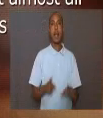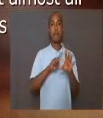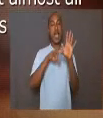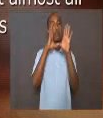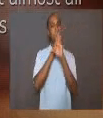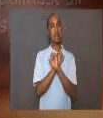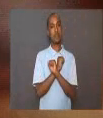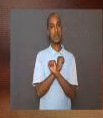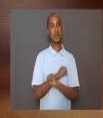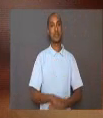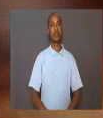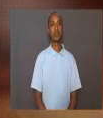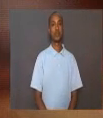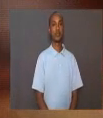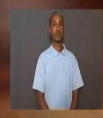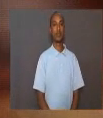Time's up.